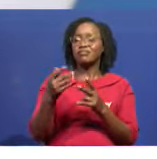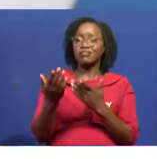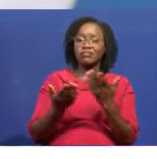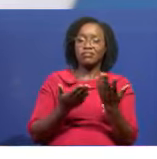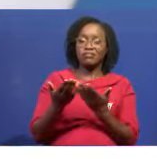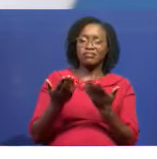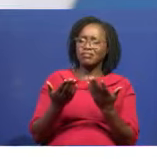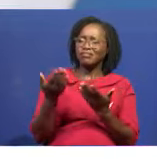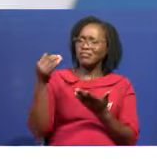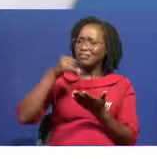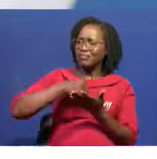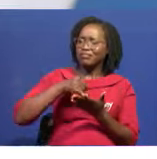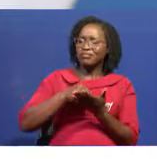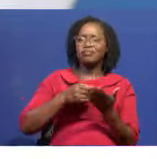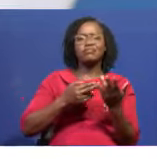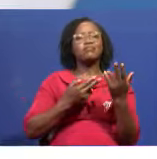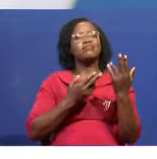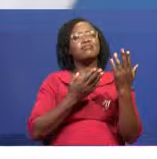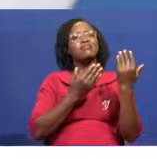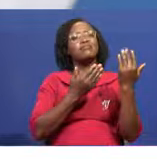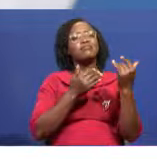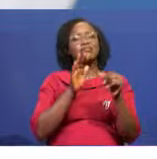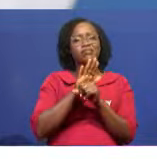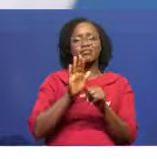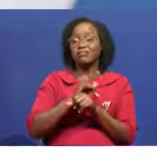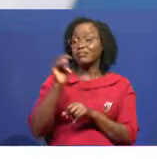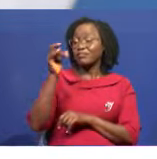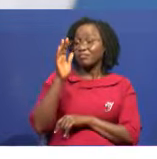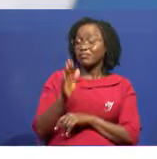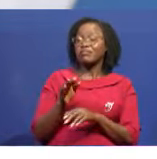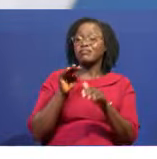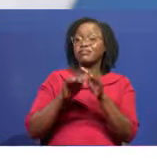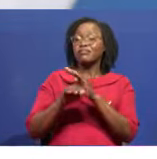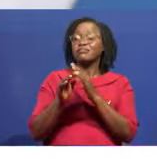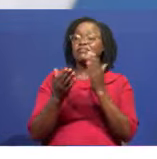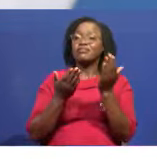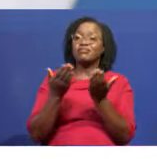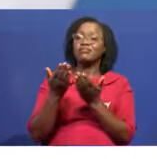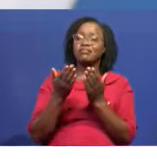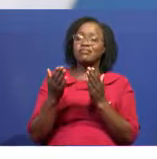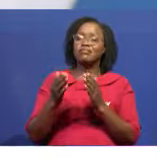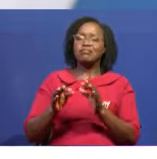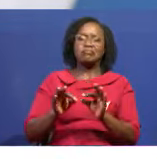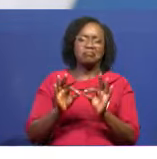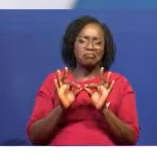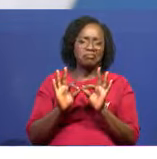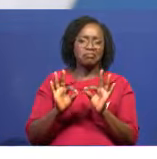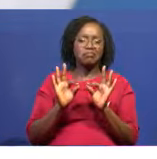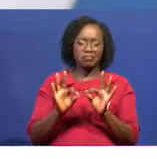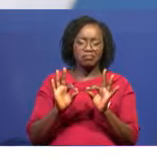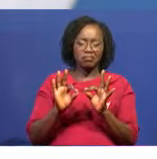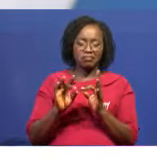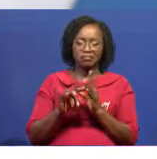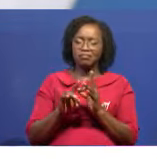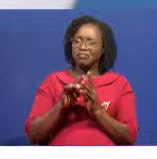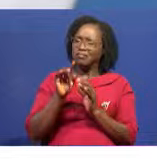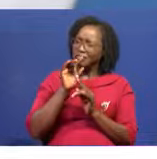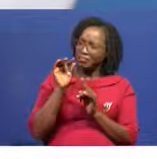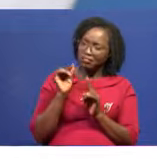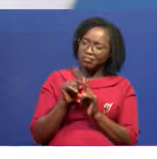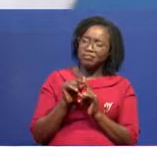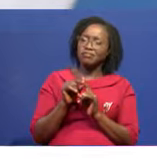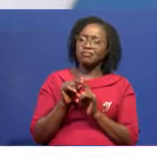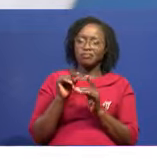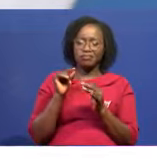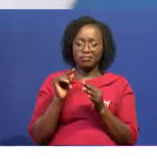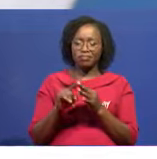I feel like there's a lot of hope for the Kenyan people to access services that are efficient and effective,